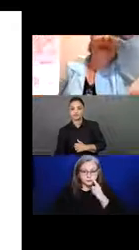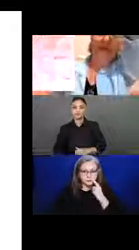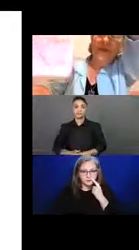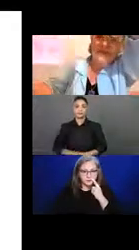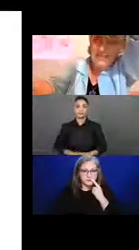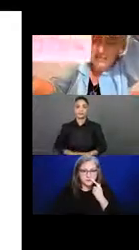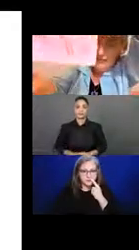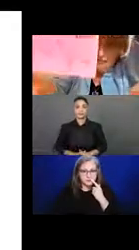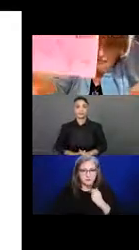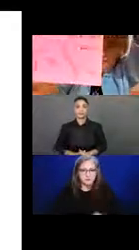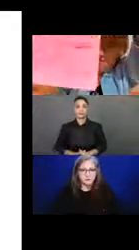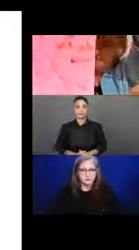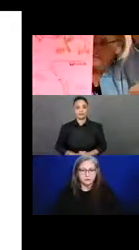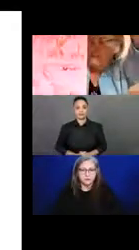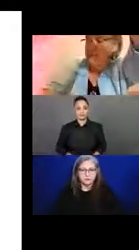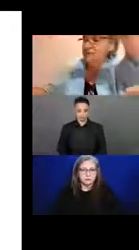I don't know if you can see them.